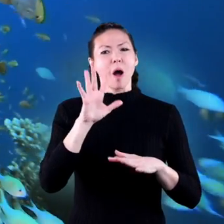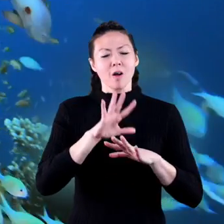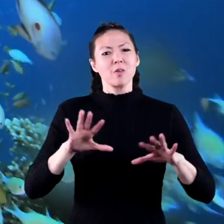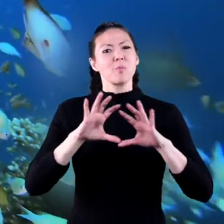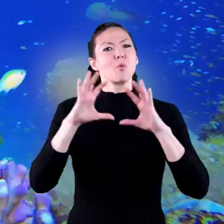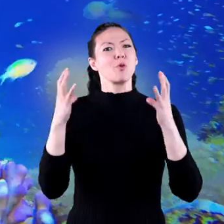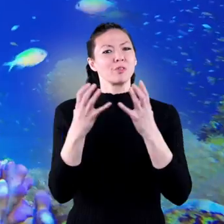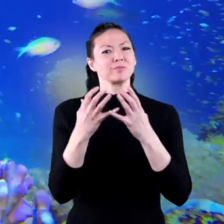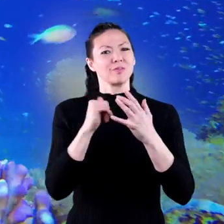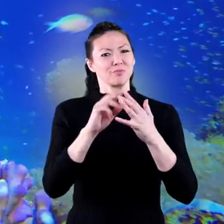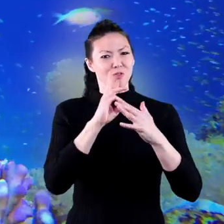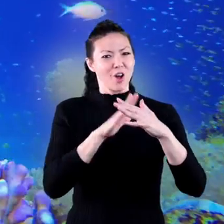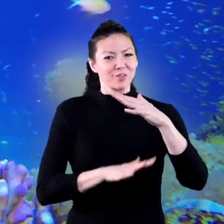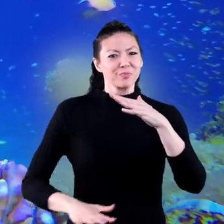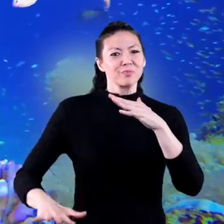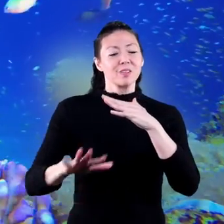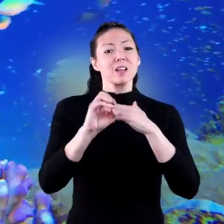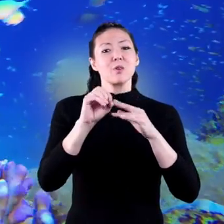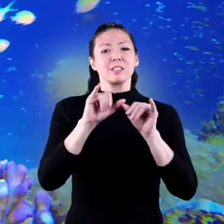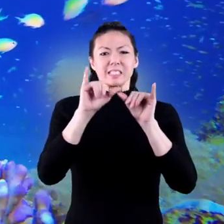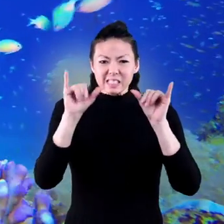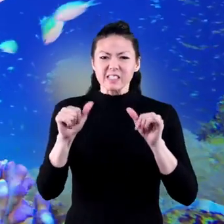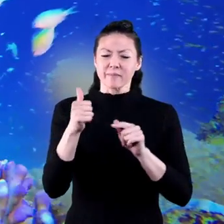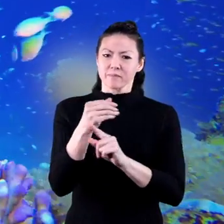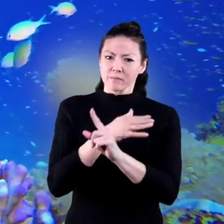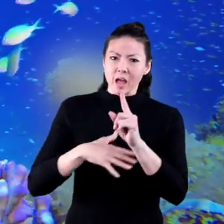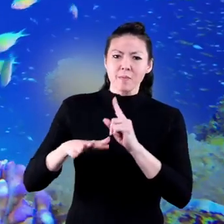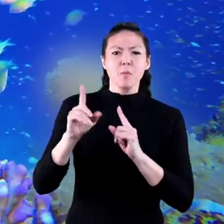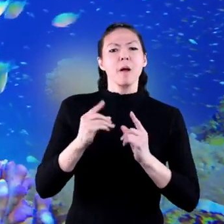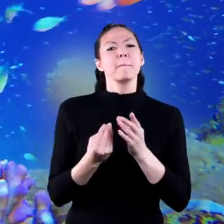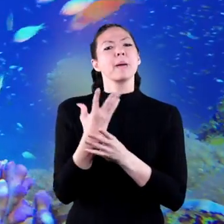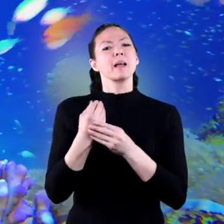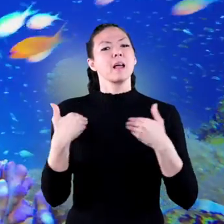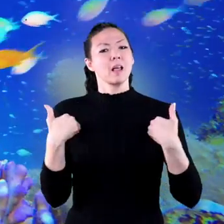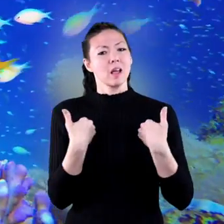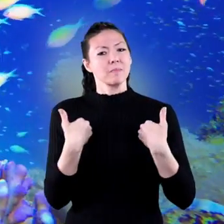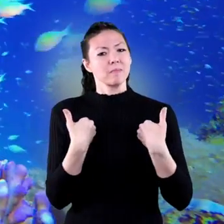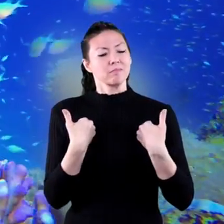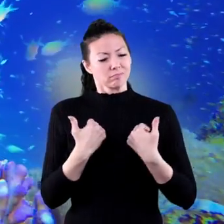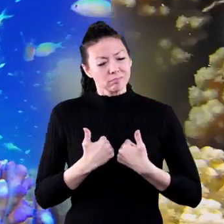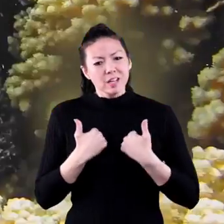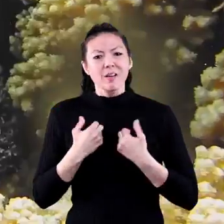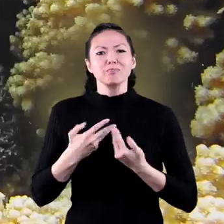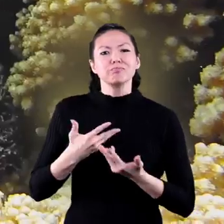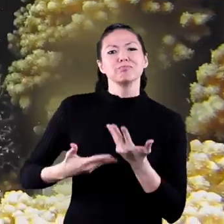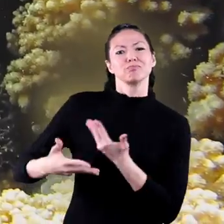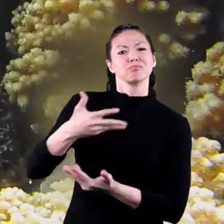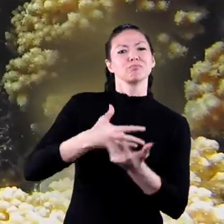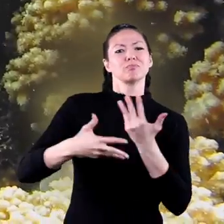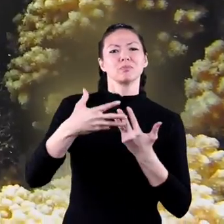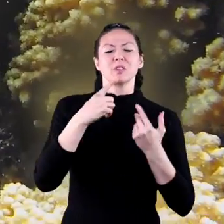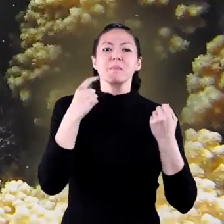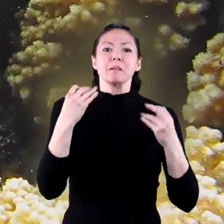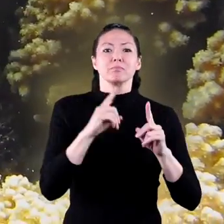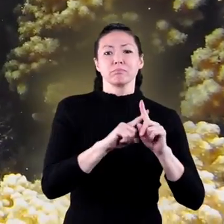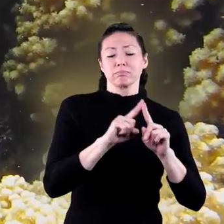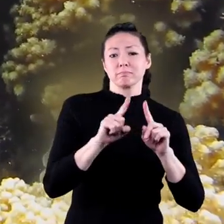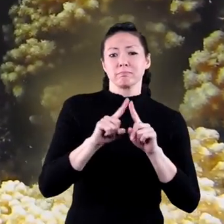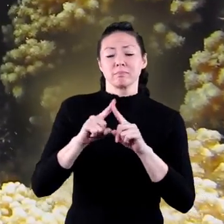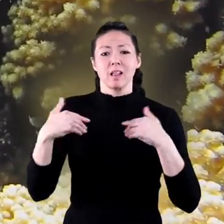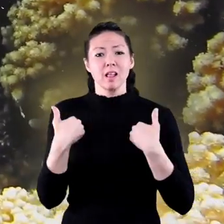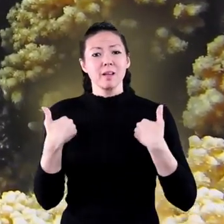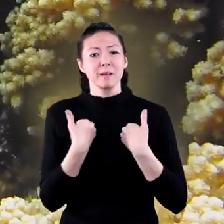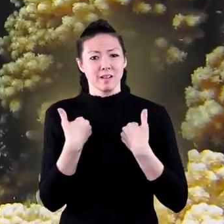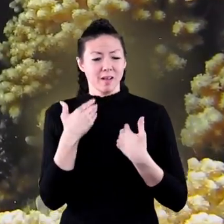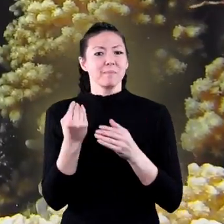world. An ecosystem is an environment where plants and animals live and interact. Many types of marine animals and